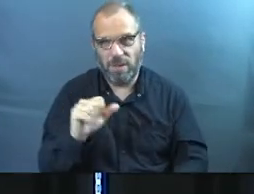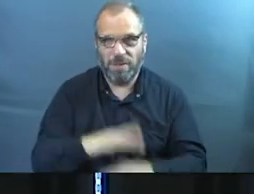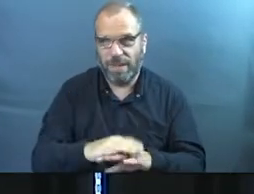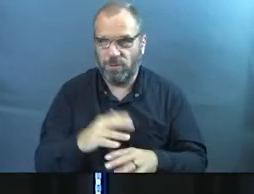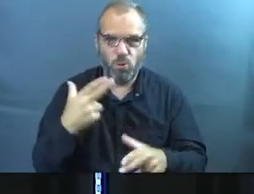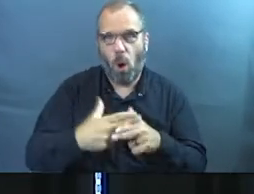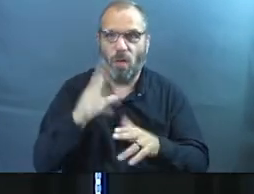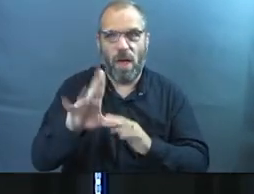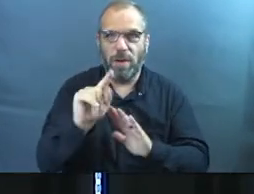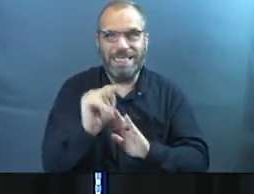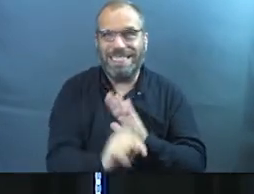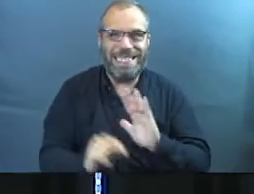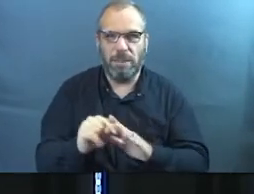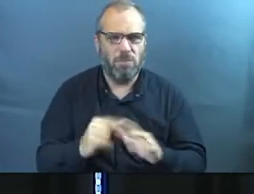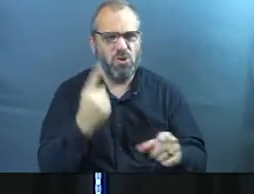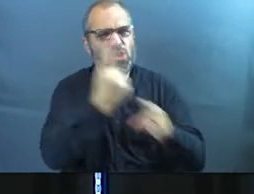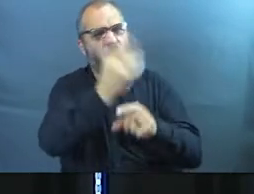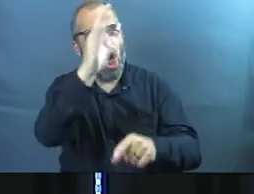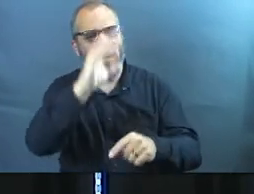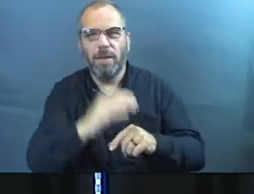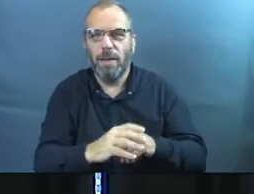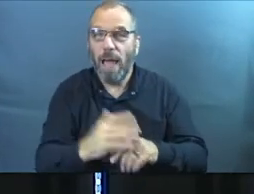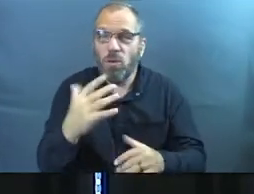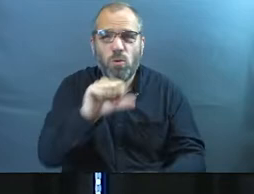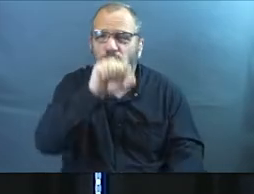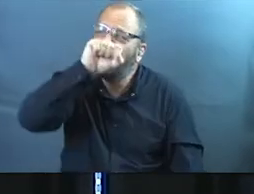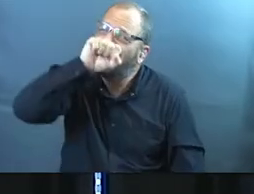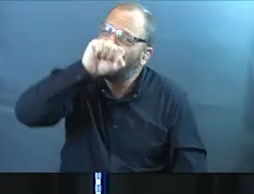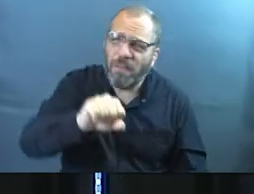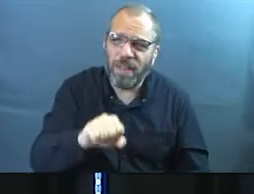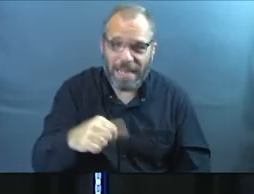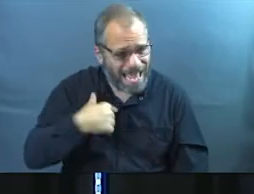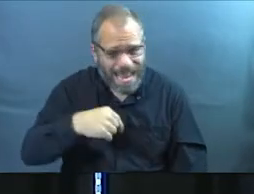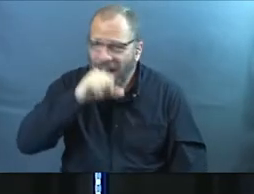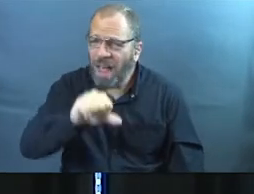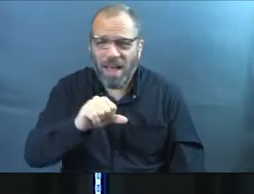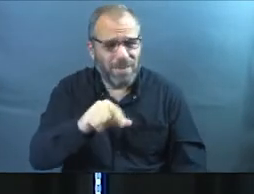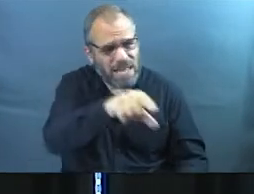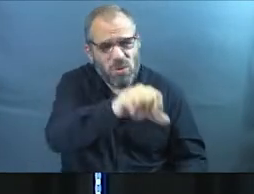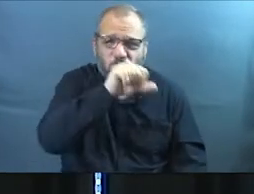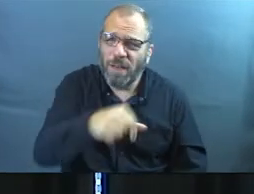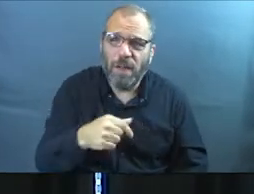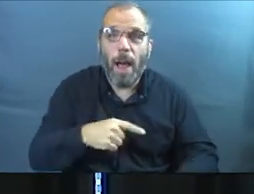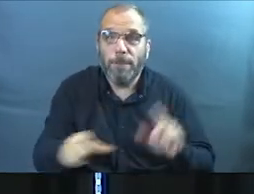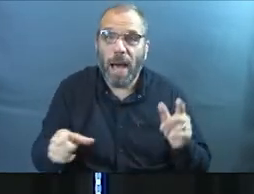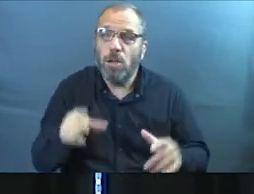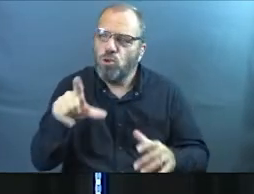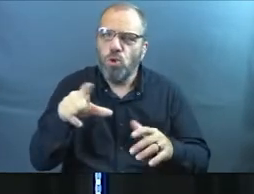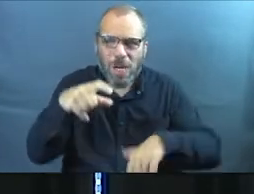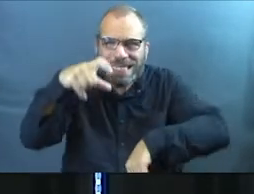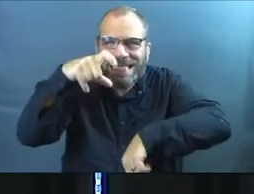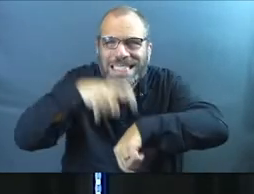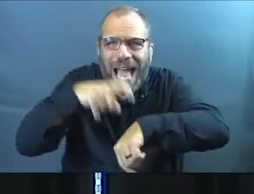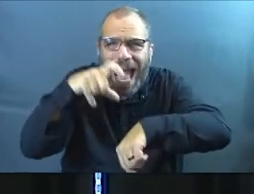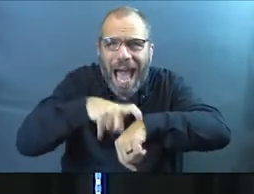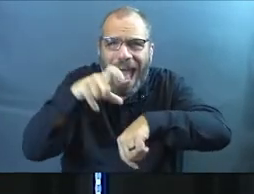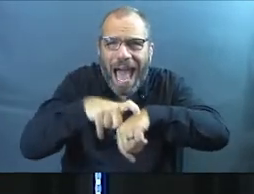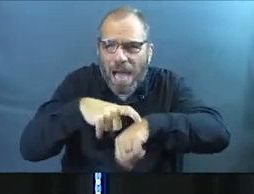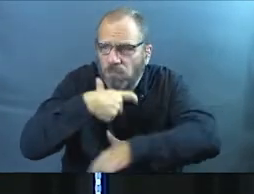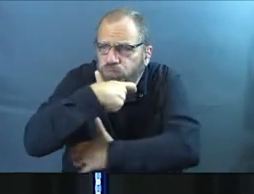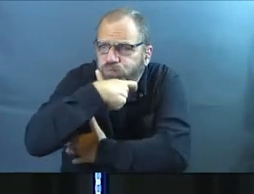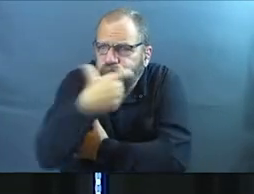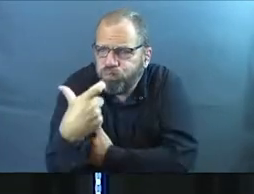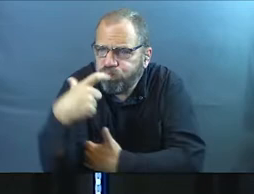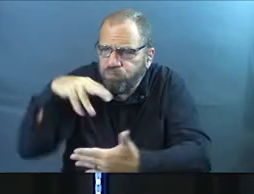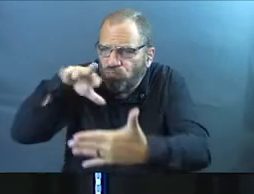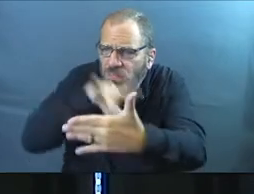I guess. And you love it. And I love that you love it. But you've invested so much time